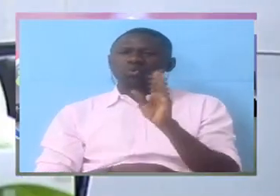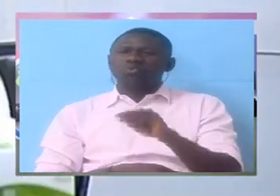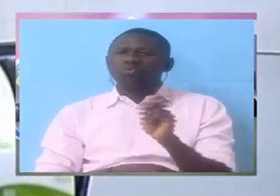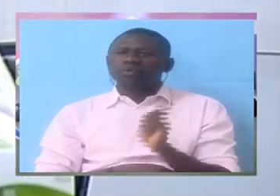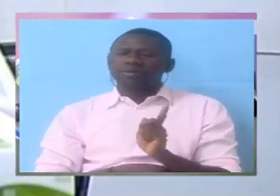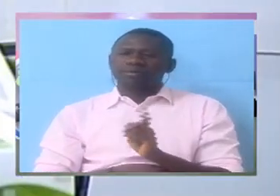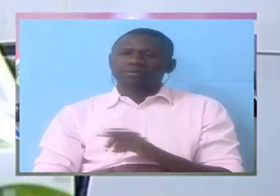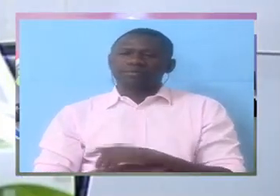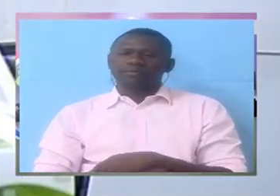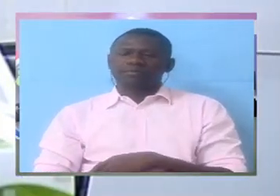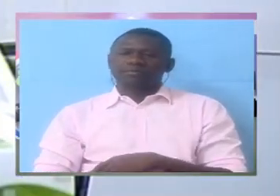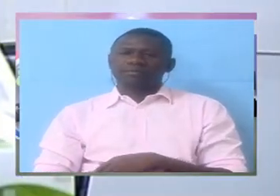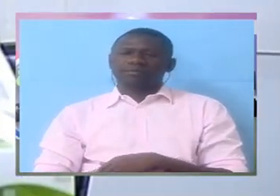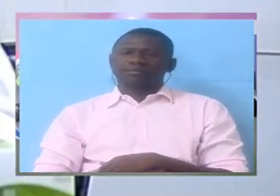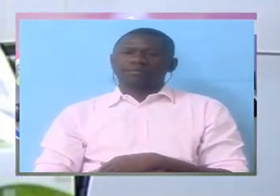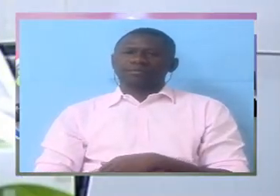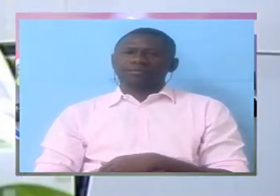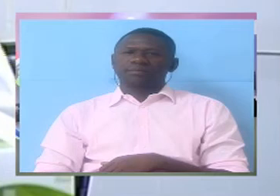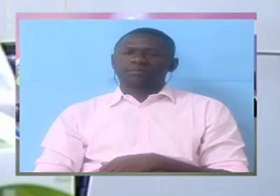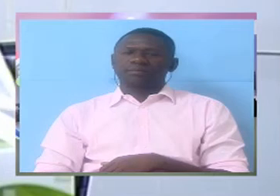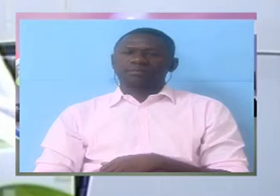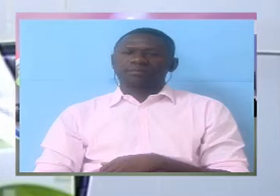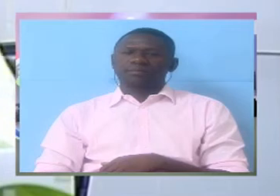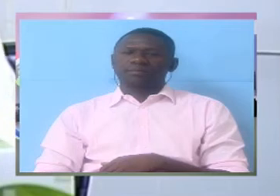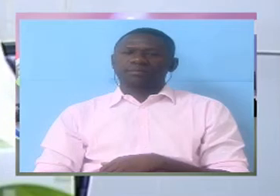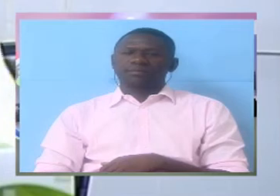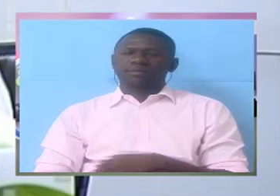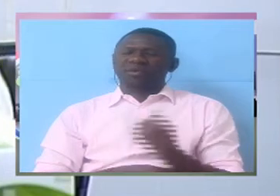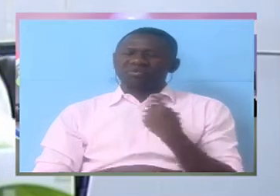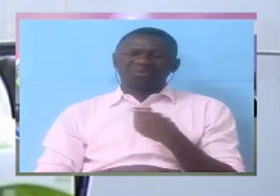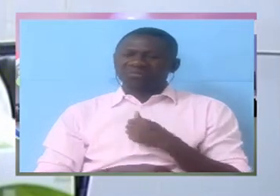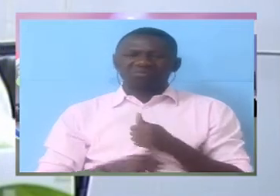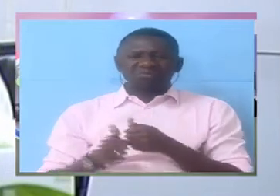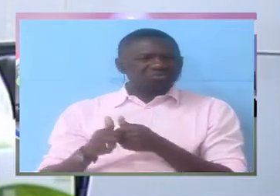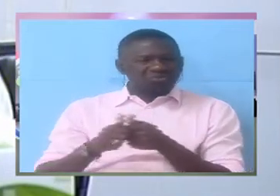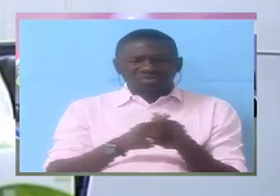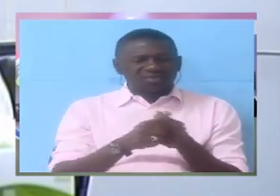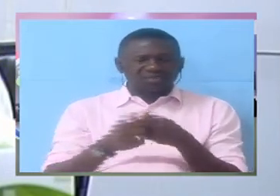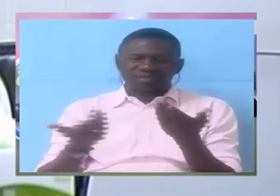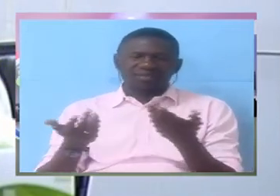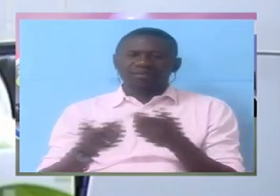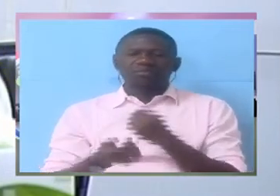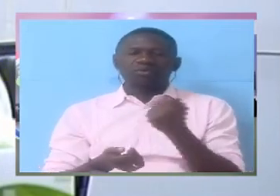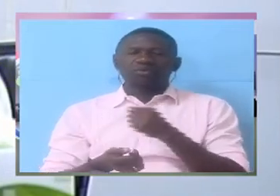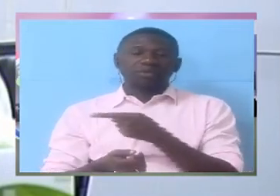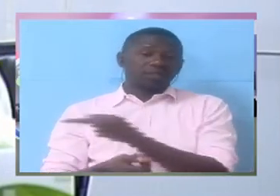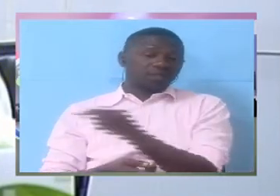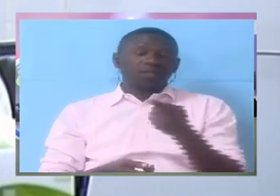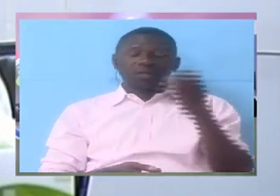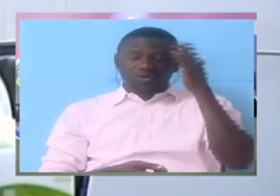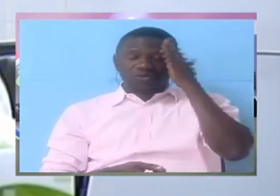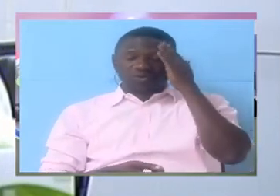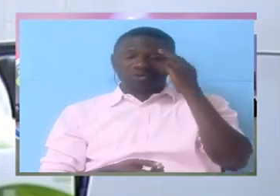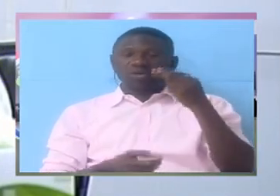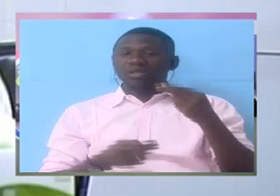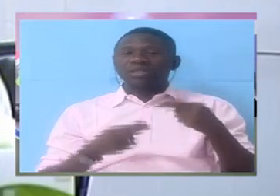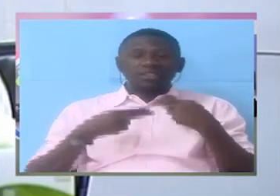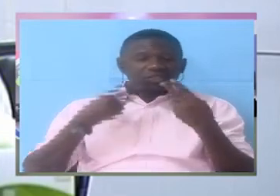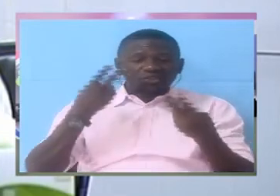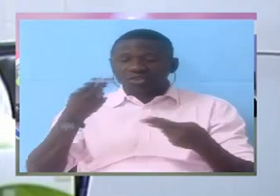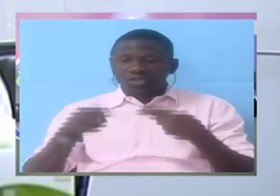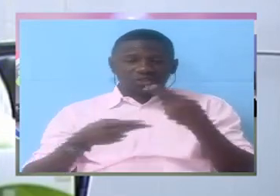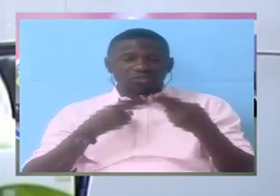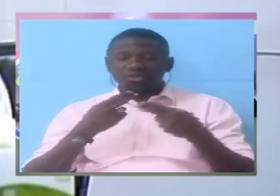Well, I just guide them because they know the history better. Ndeke ya marle dong ebe tala nyamin katu itele